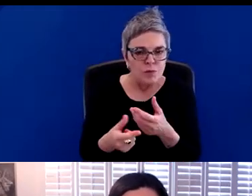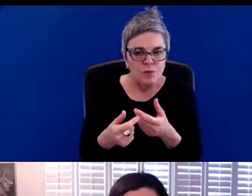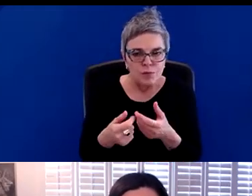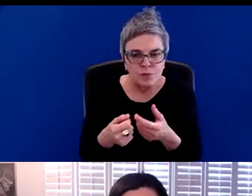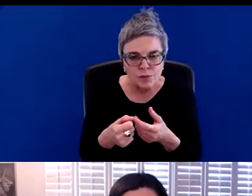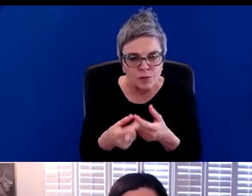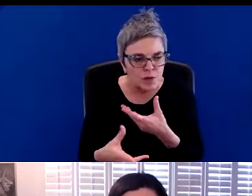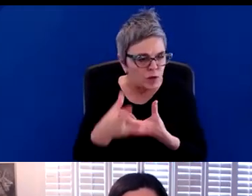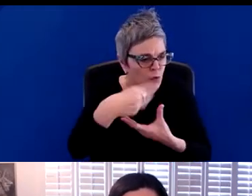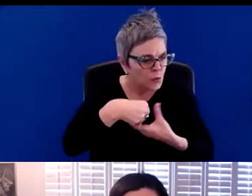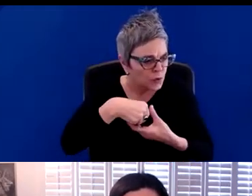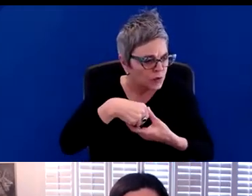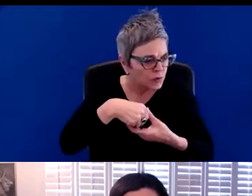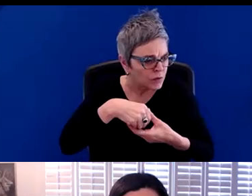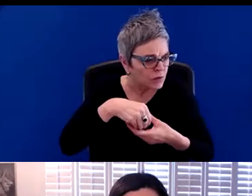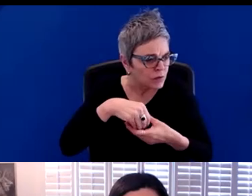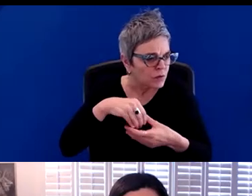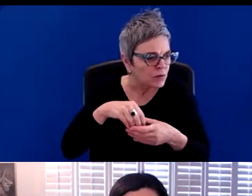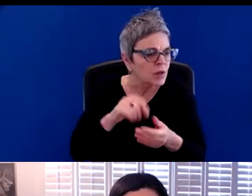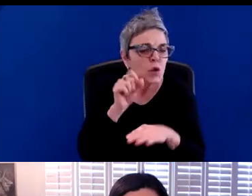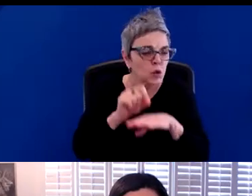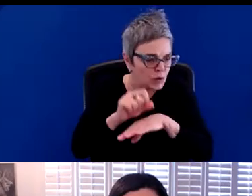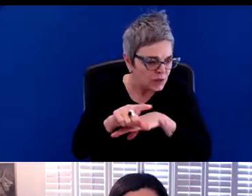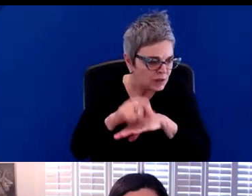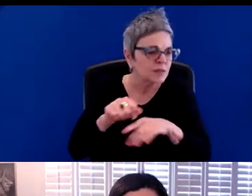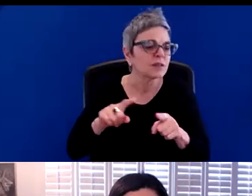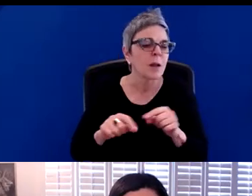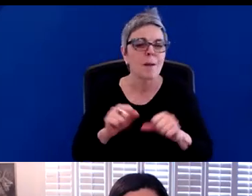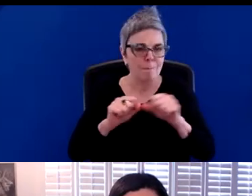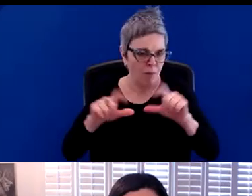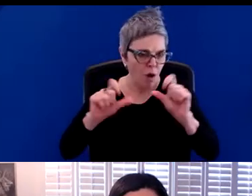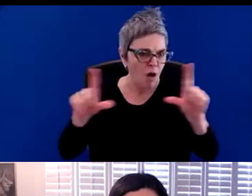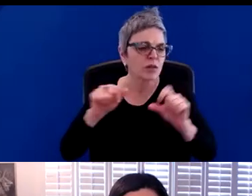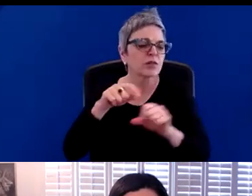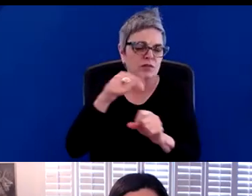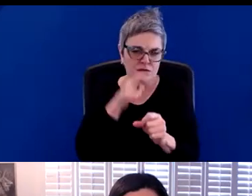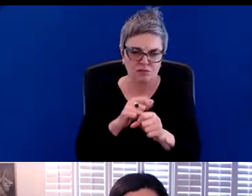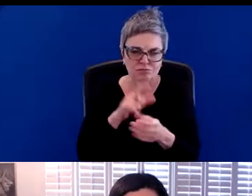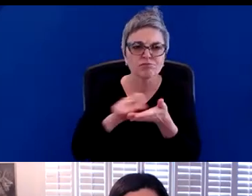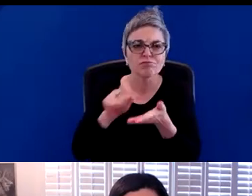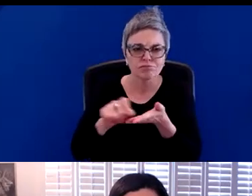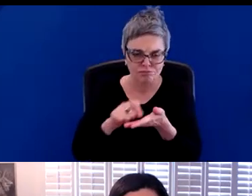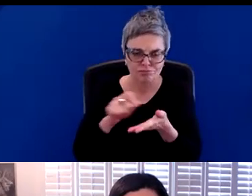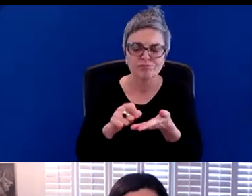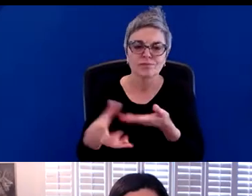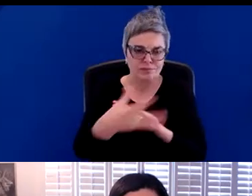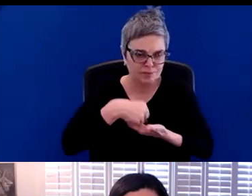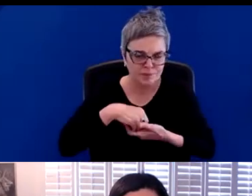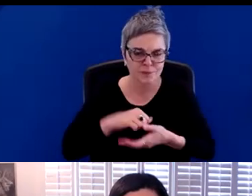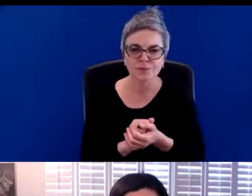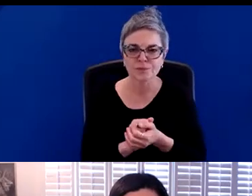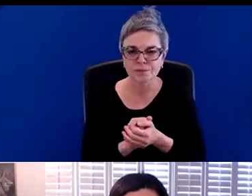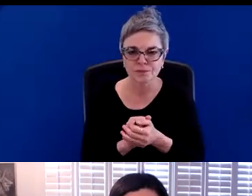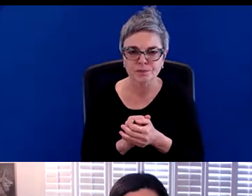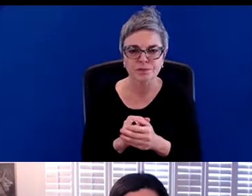writing. And what was interesting to us was also looking at how You know, in the context, in a